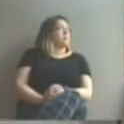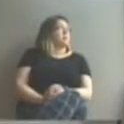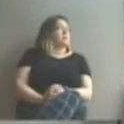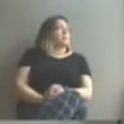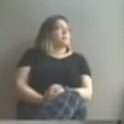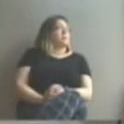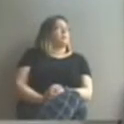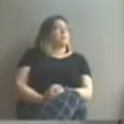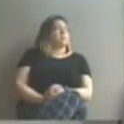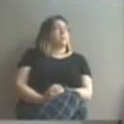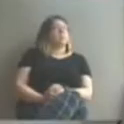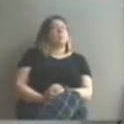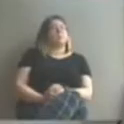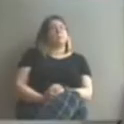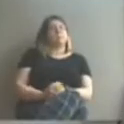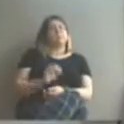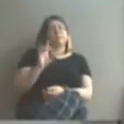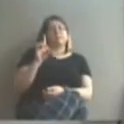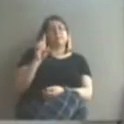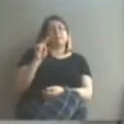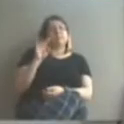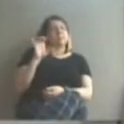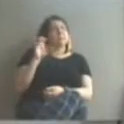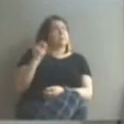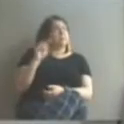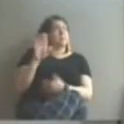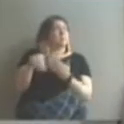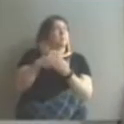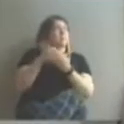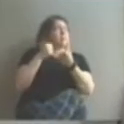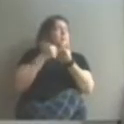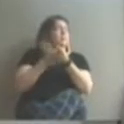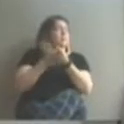second. There's a second. Second by Member Duncan. All those in favor?